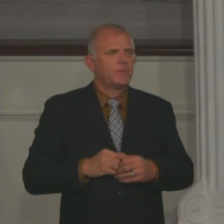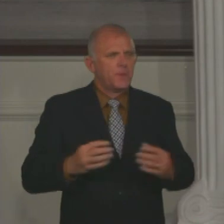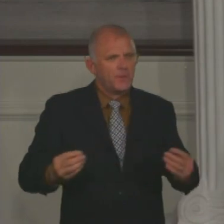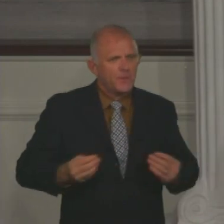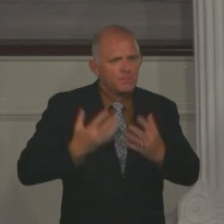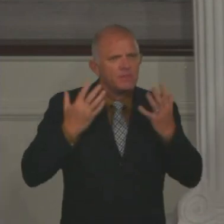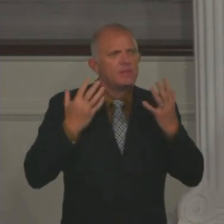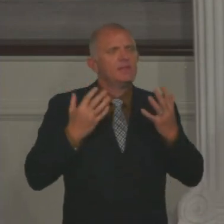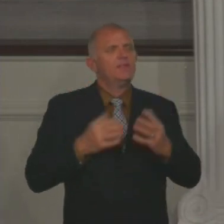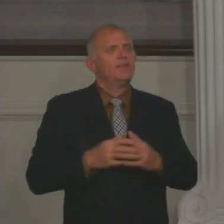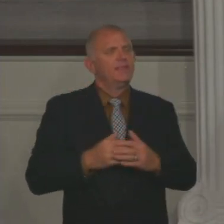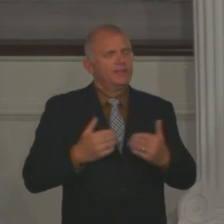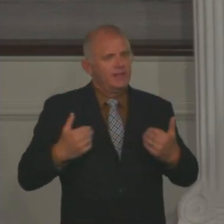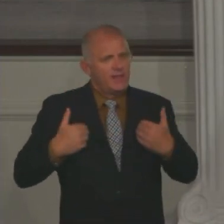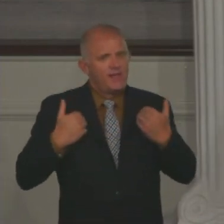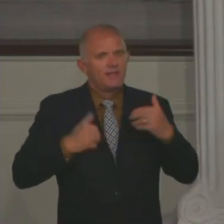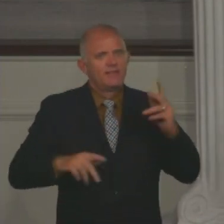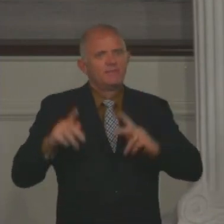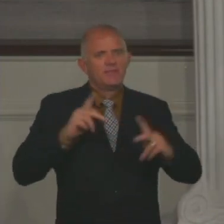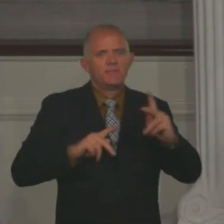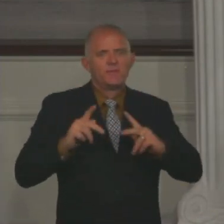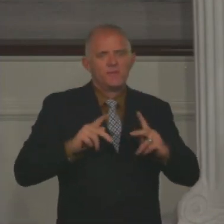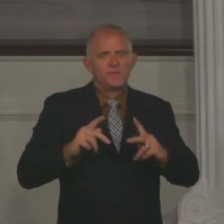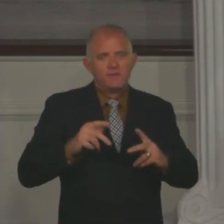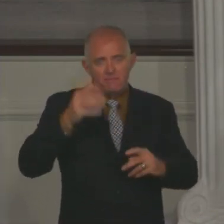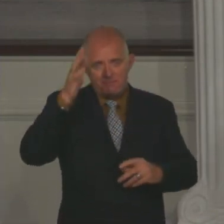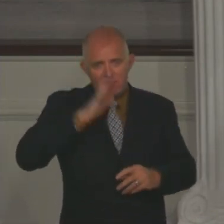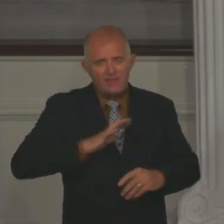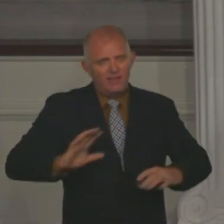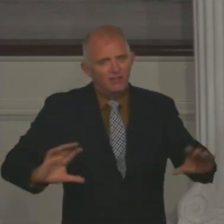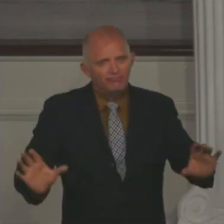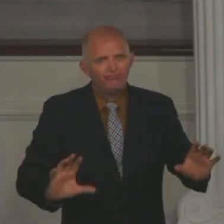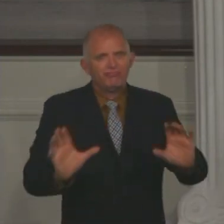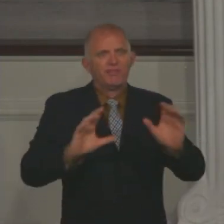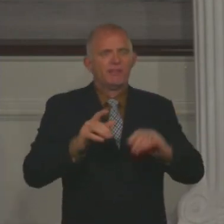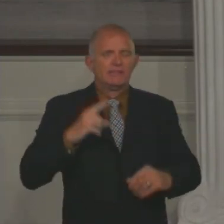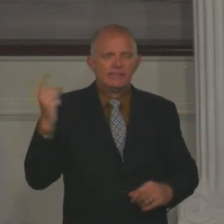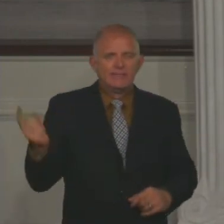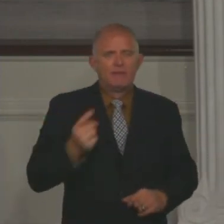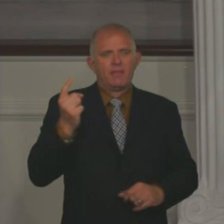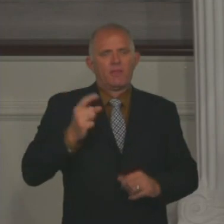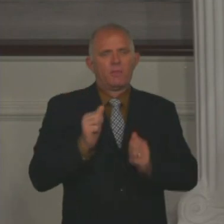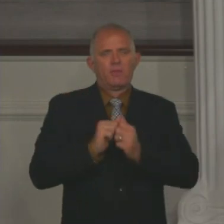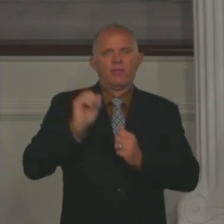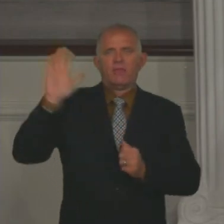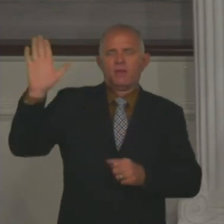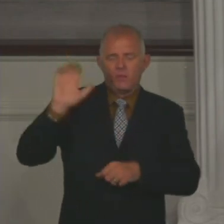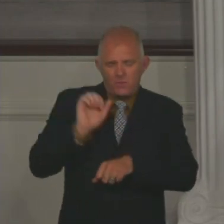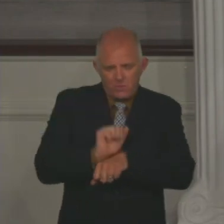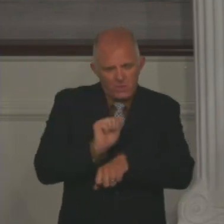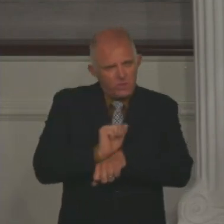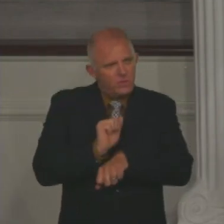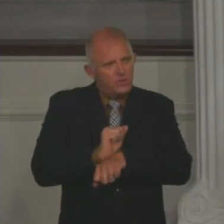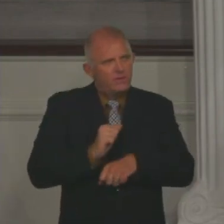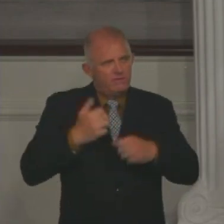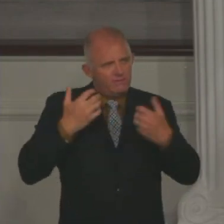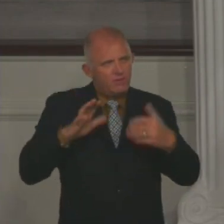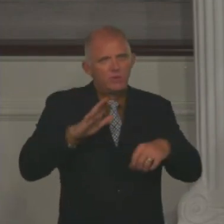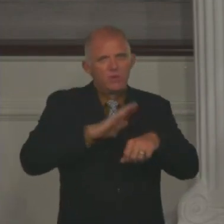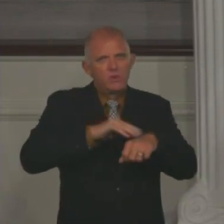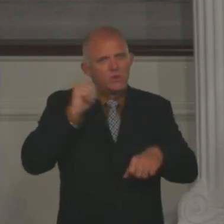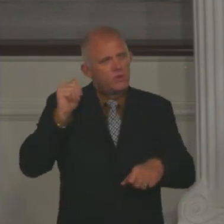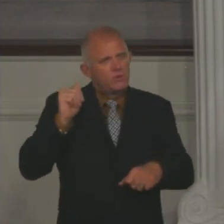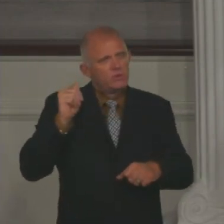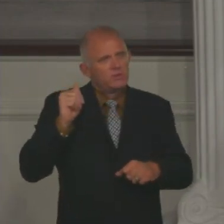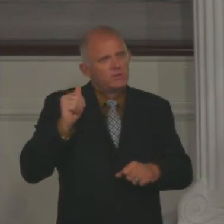young people and young men to do something with the work of the Lord that you called them to and with the God of the work.